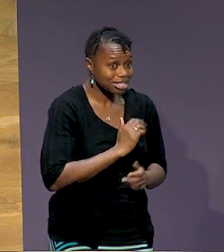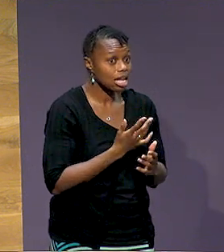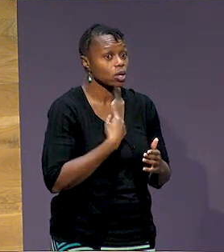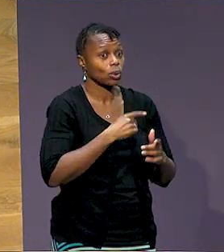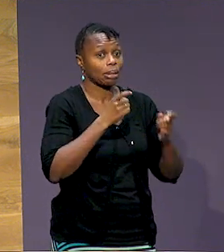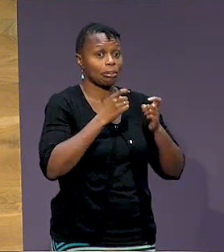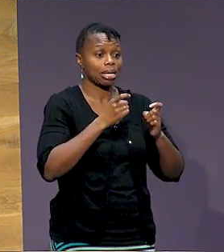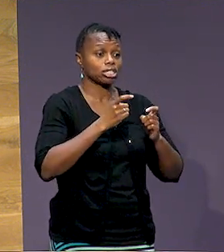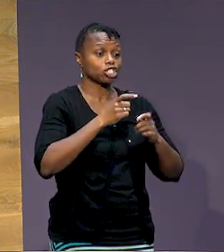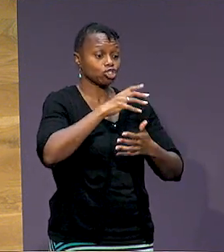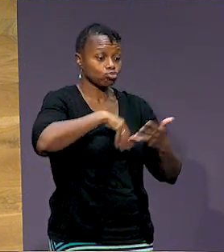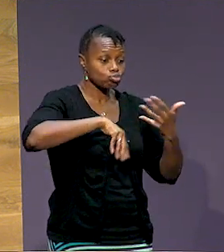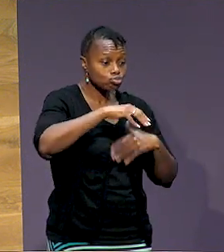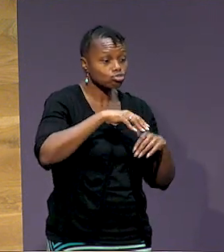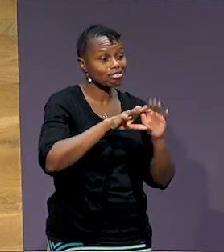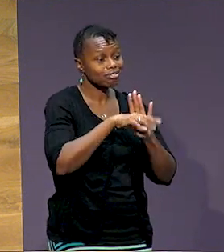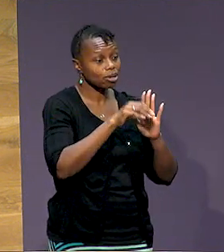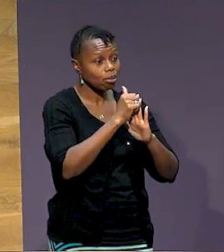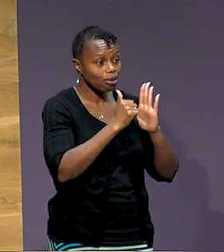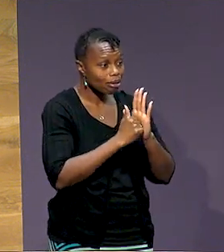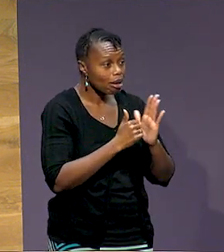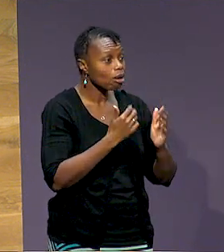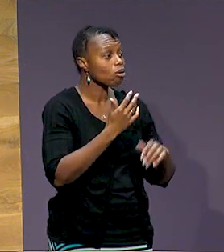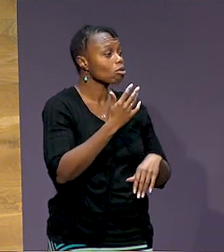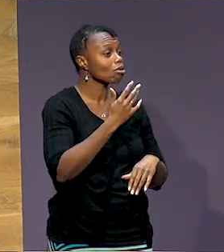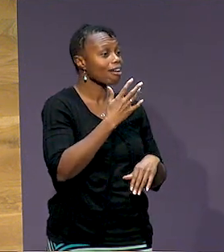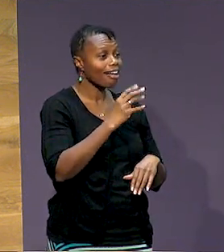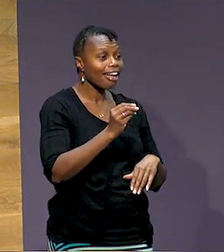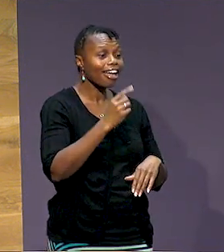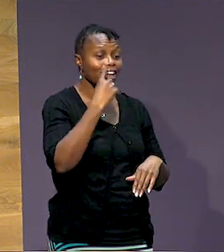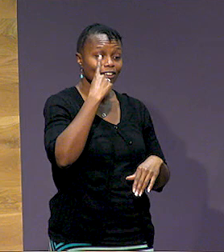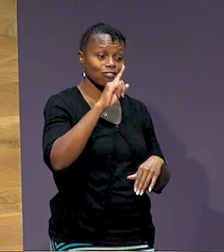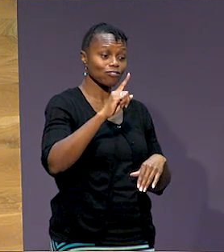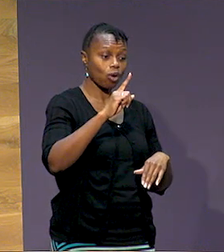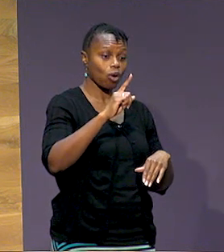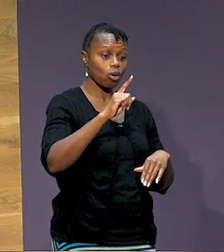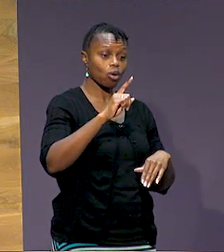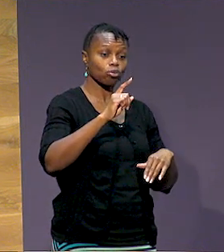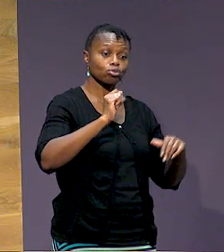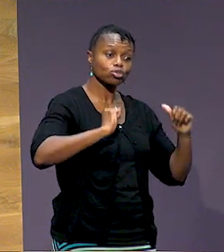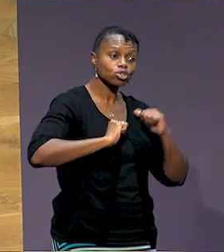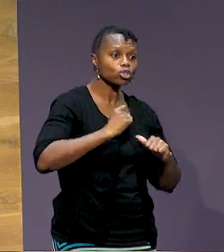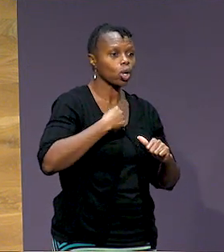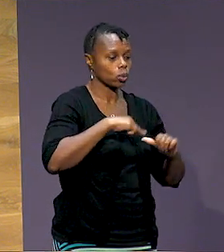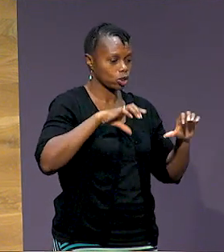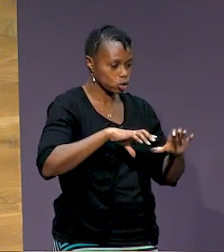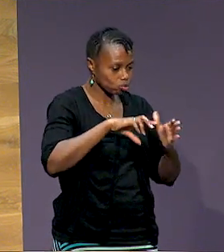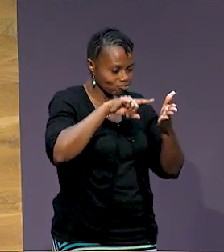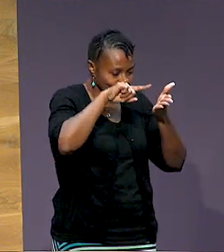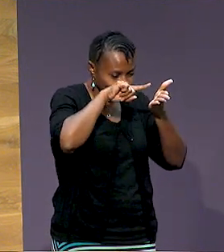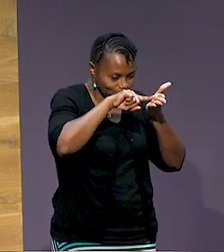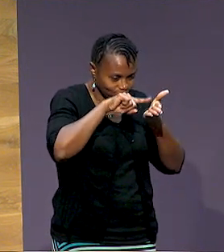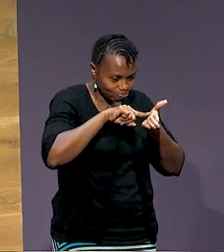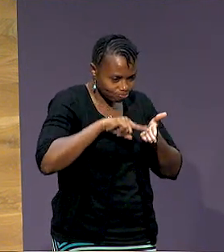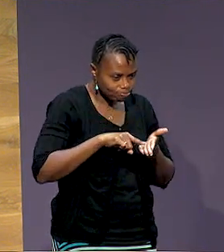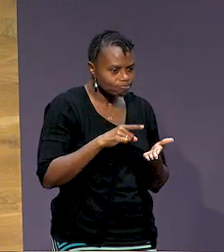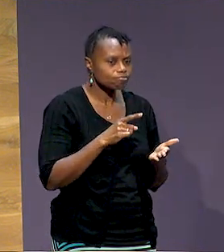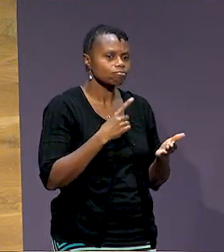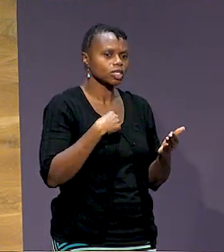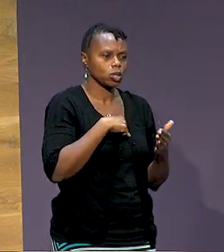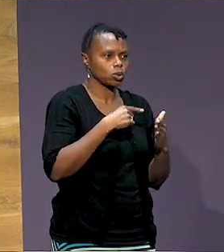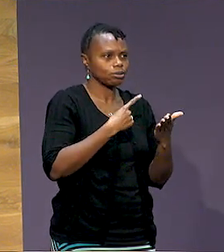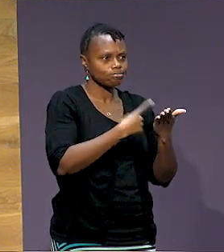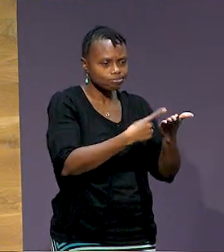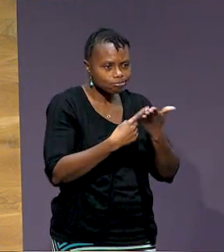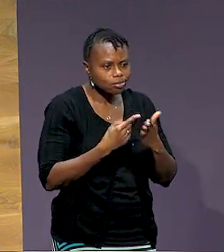accounts, and we also, for our episodes, we really do our research and we talk about it before